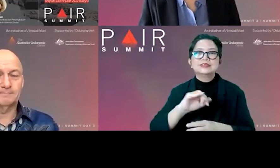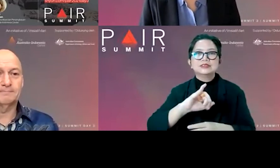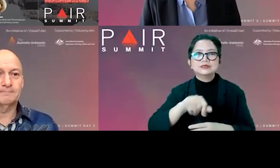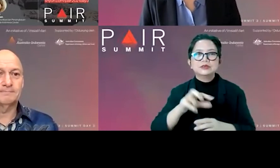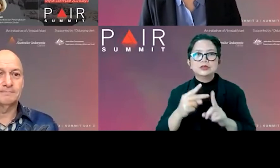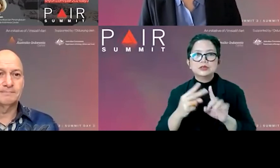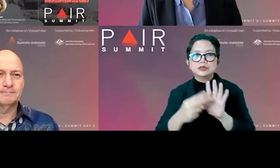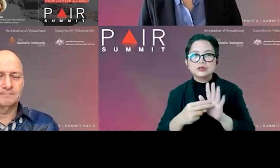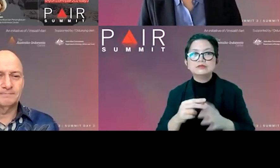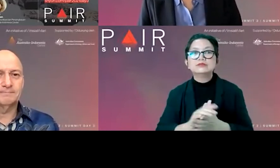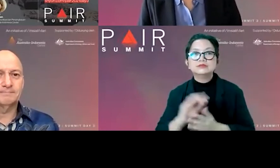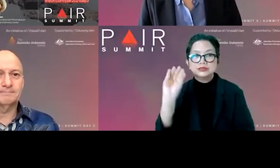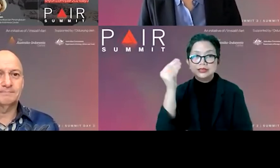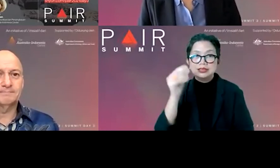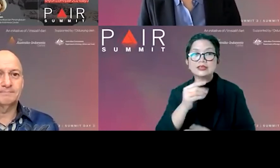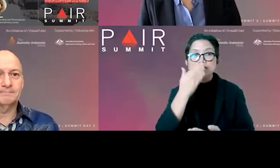you. Thank you.